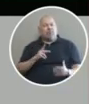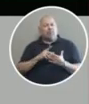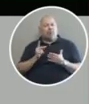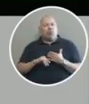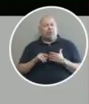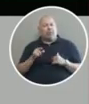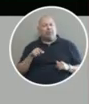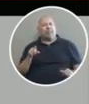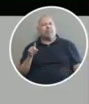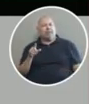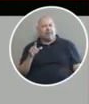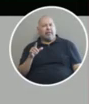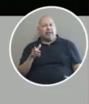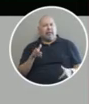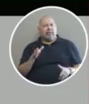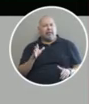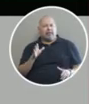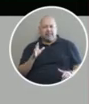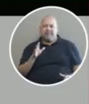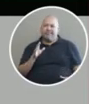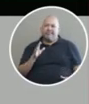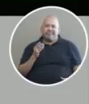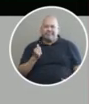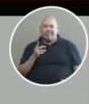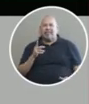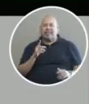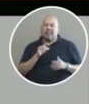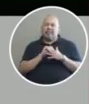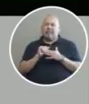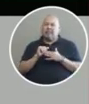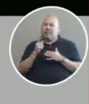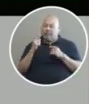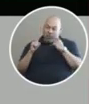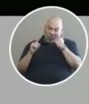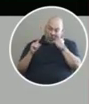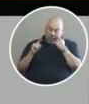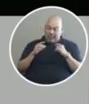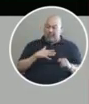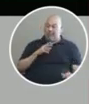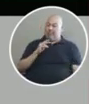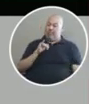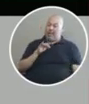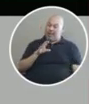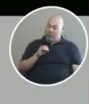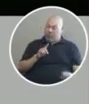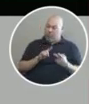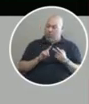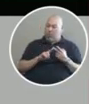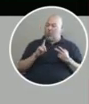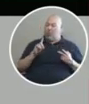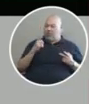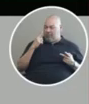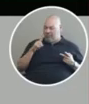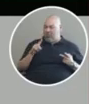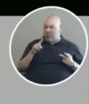program where they allotted X number of dollars for micro grants, as well as X number of dollars for